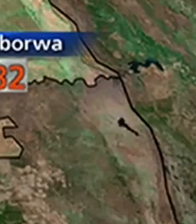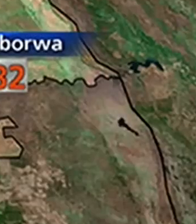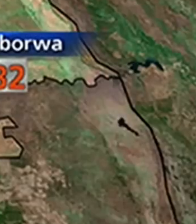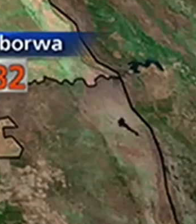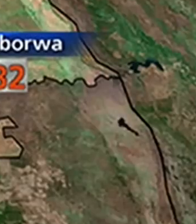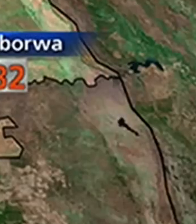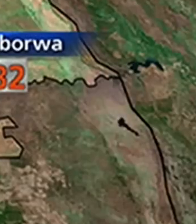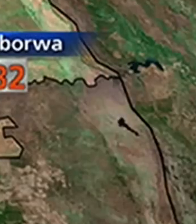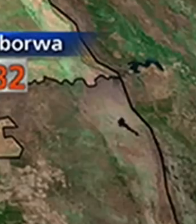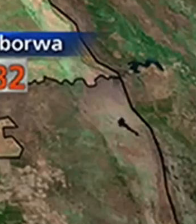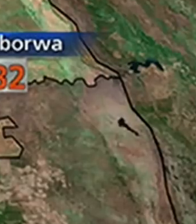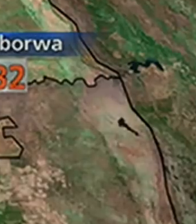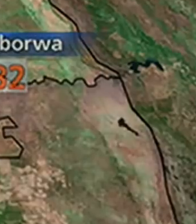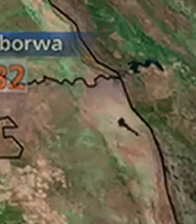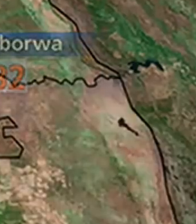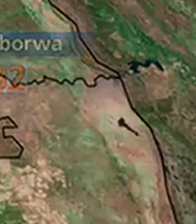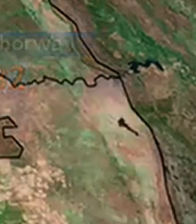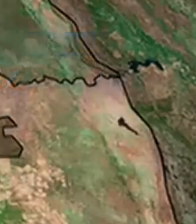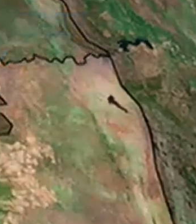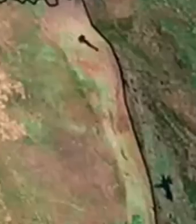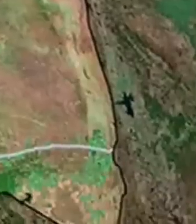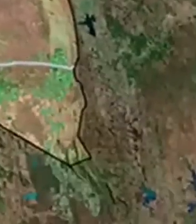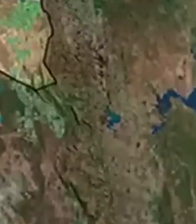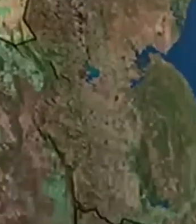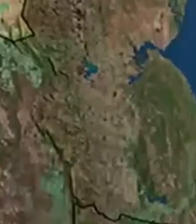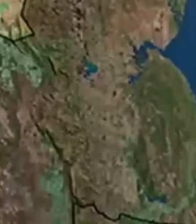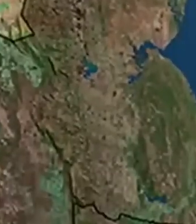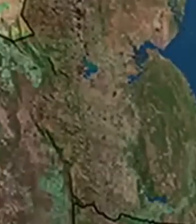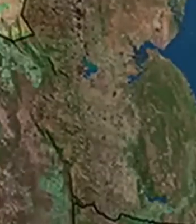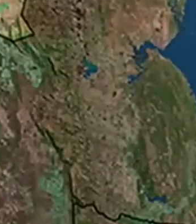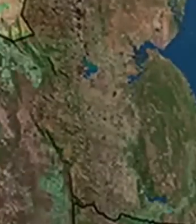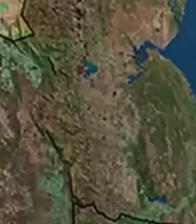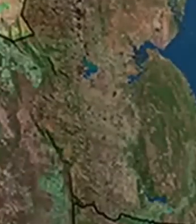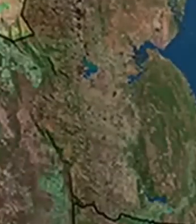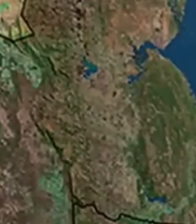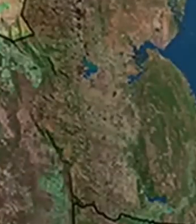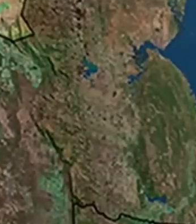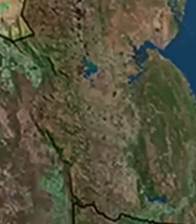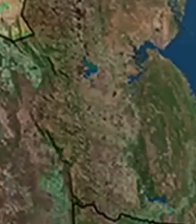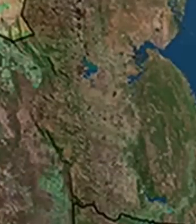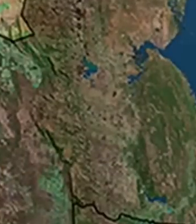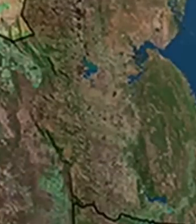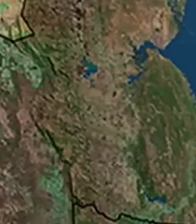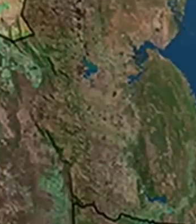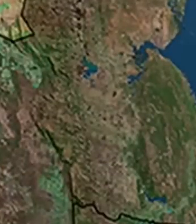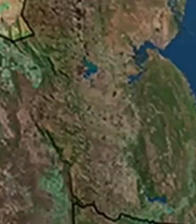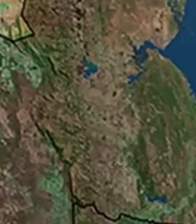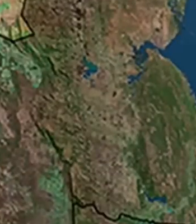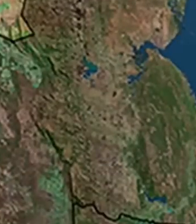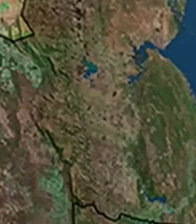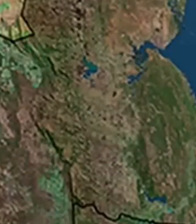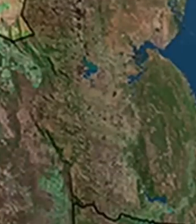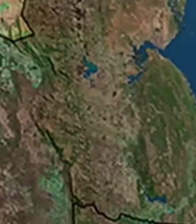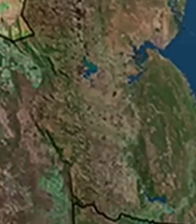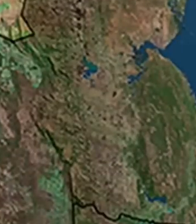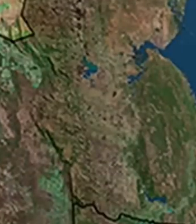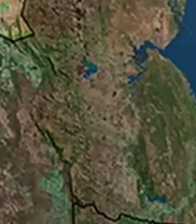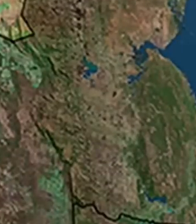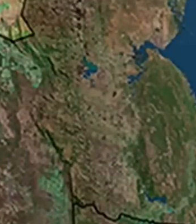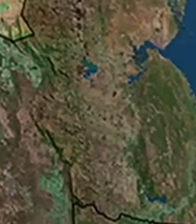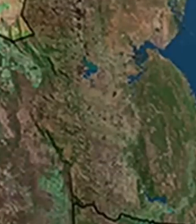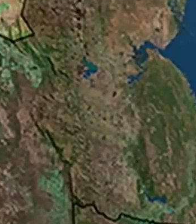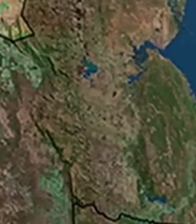Messina le hona ka Thoyando o tla hlo tshesela re thabo le ba re rati di re thafela ho mashome a mabedi a metso e sepileng kaofela Carolina o tla jala ka Emelo sentse se hona ka